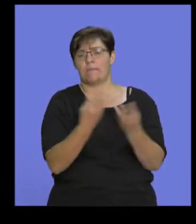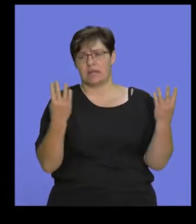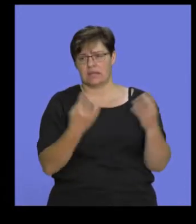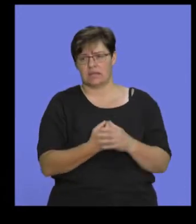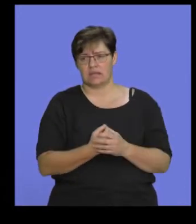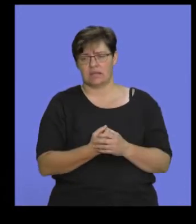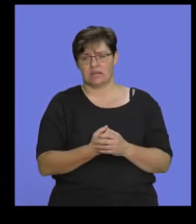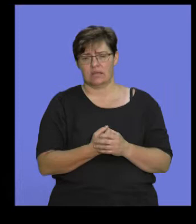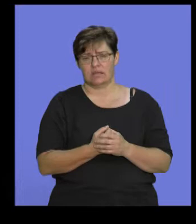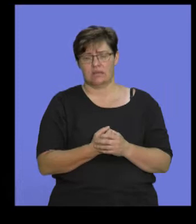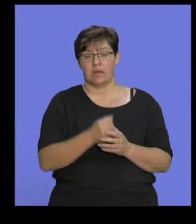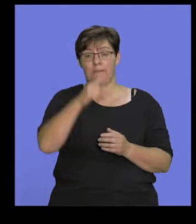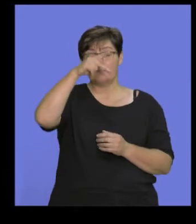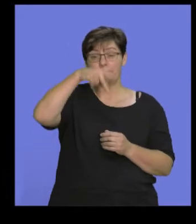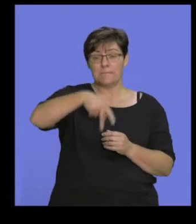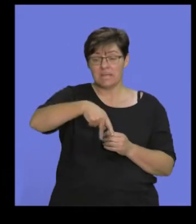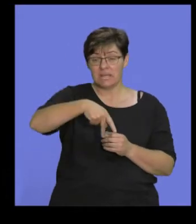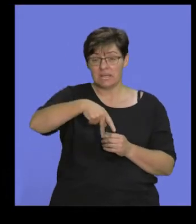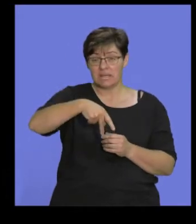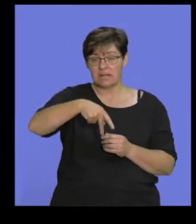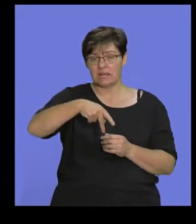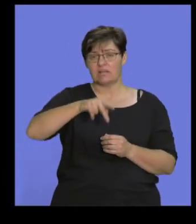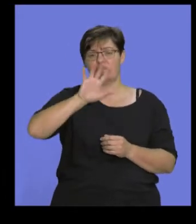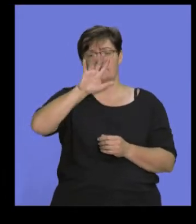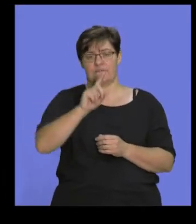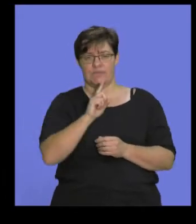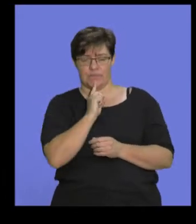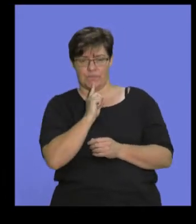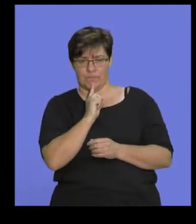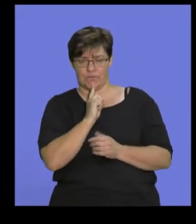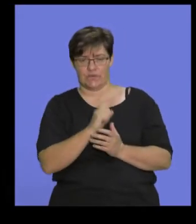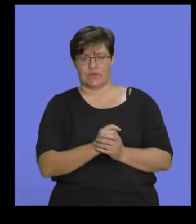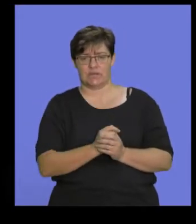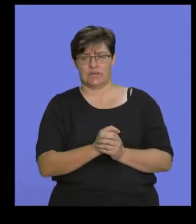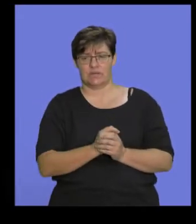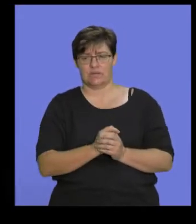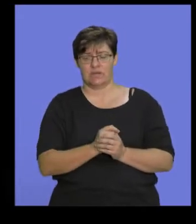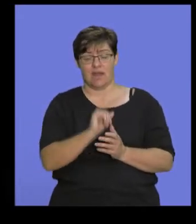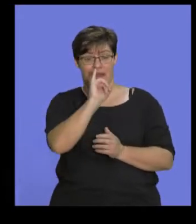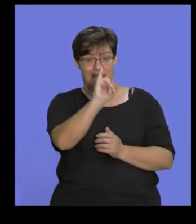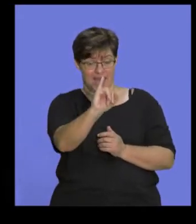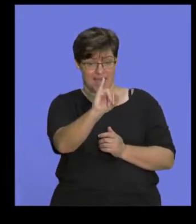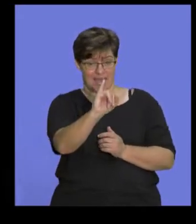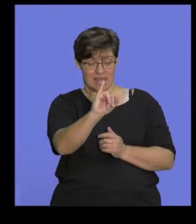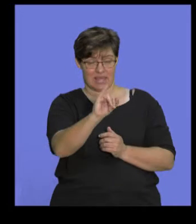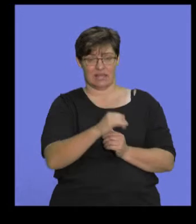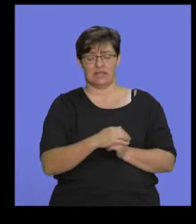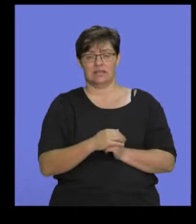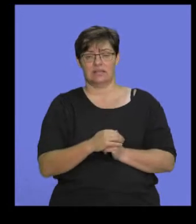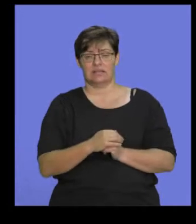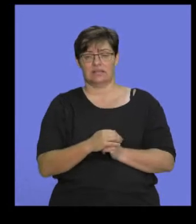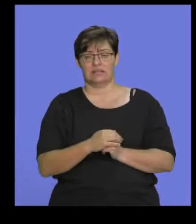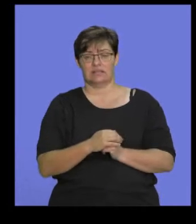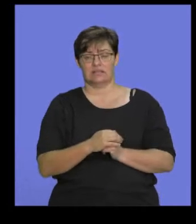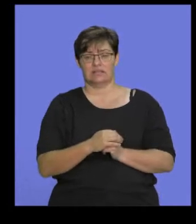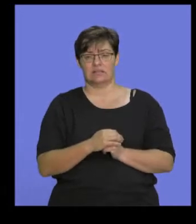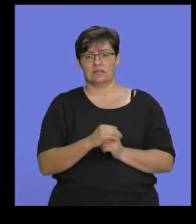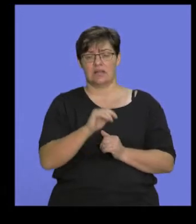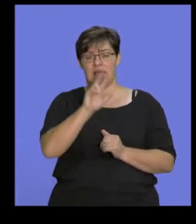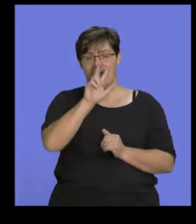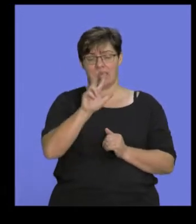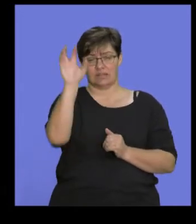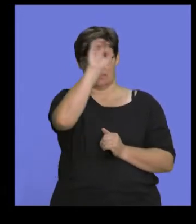to. And then my P will then be the 5,000. And then my I will actually be